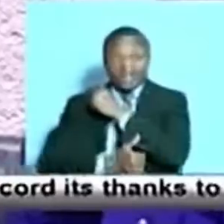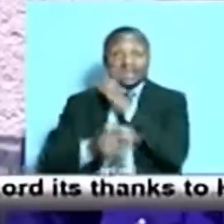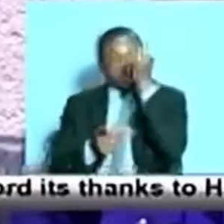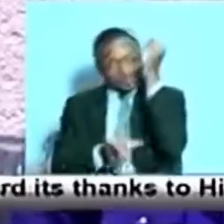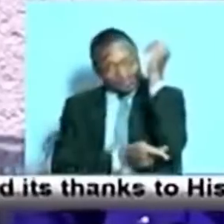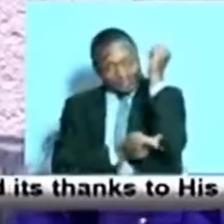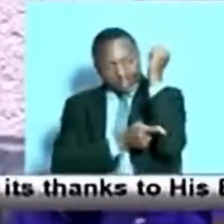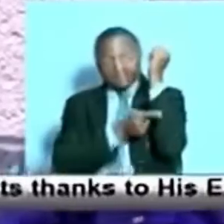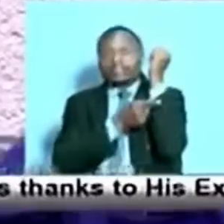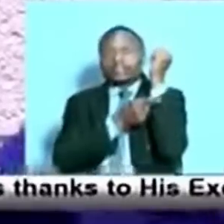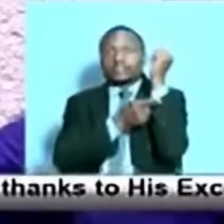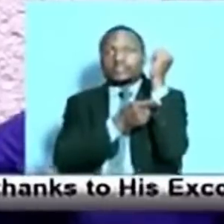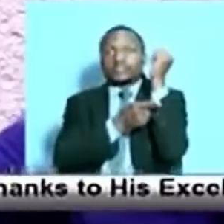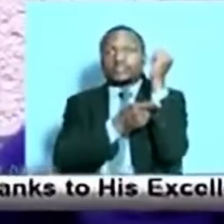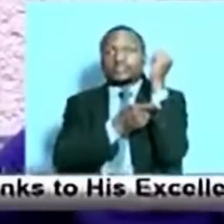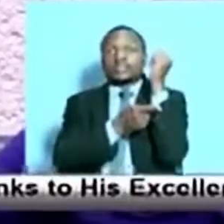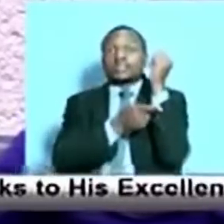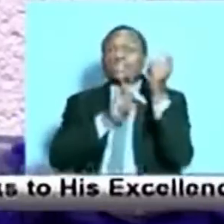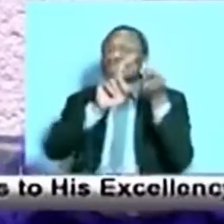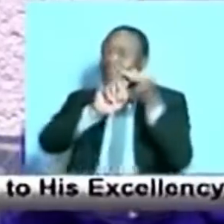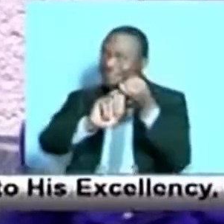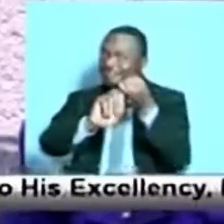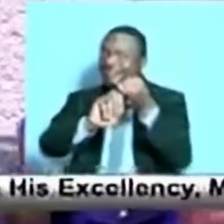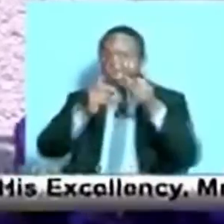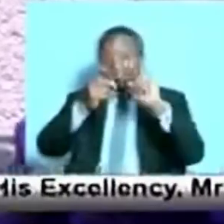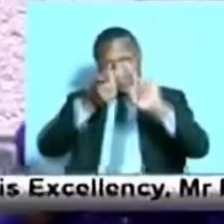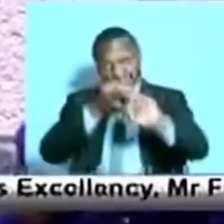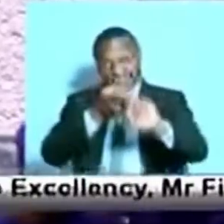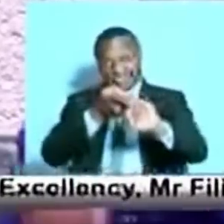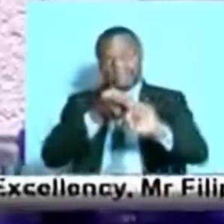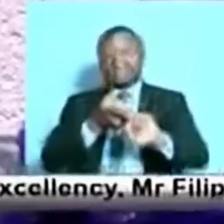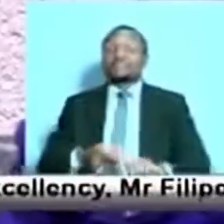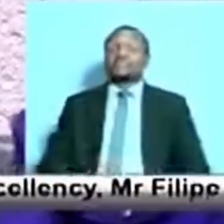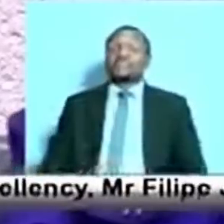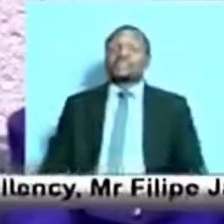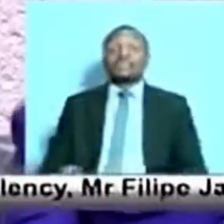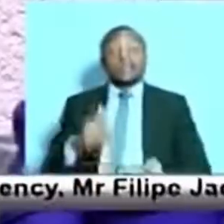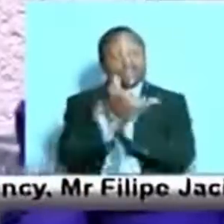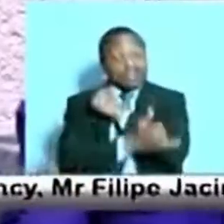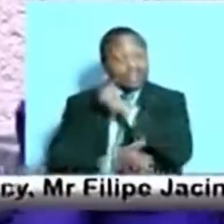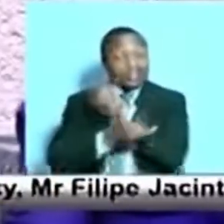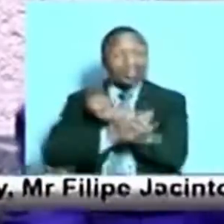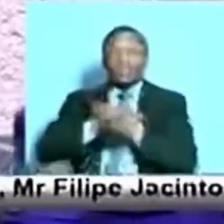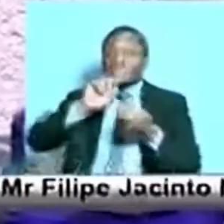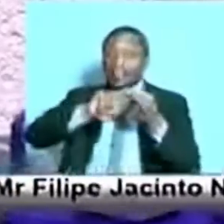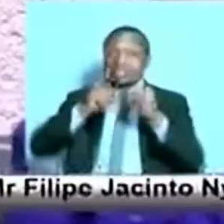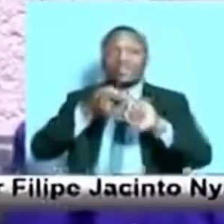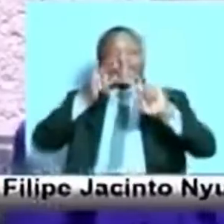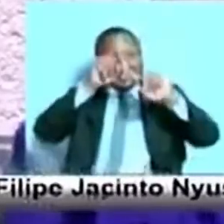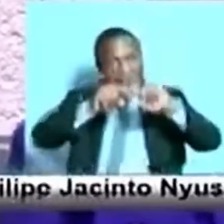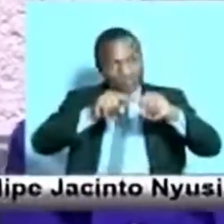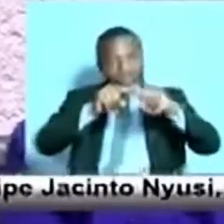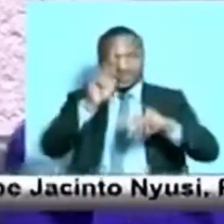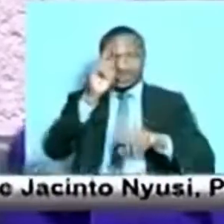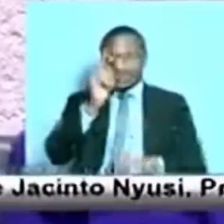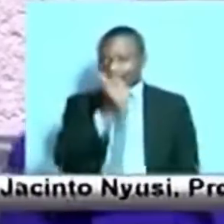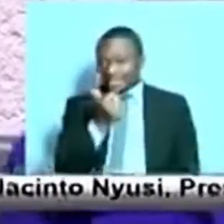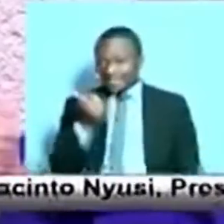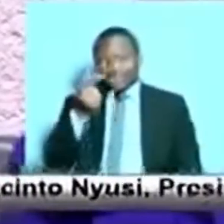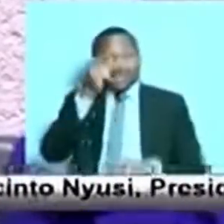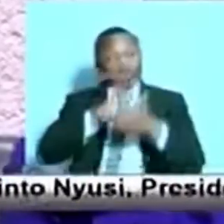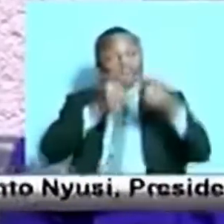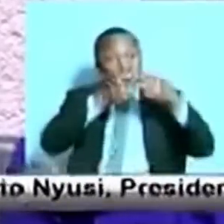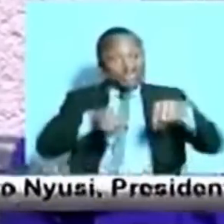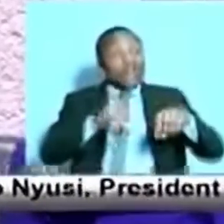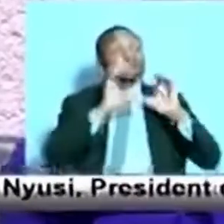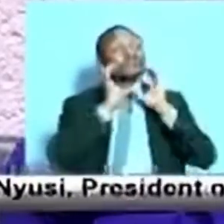developed mutual relations. And I think the mutual relations also means that we are interdependent on each other. What can happen